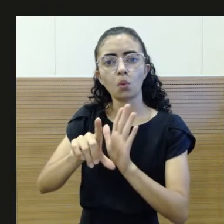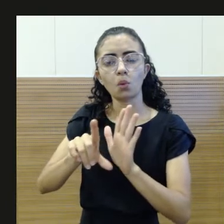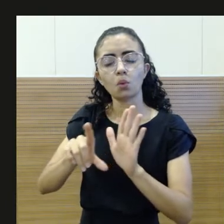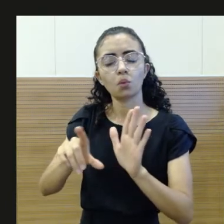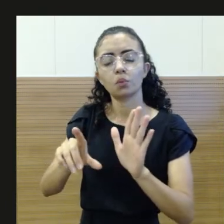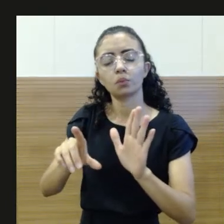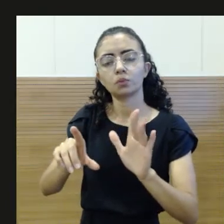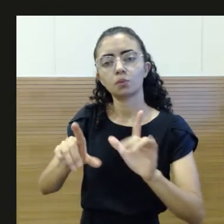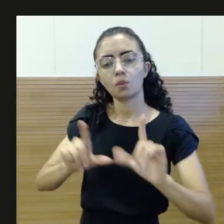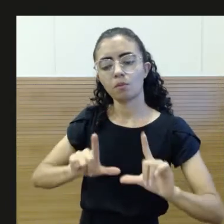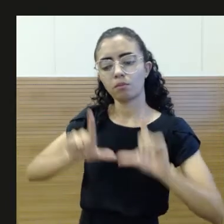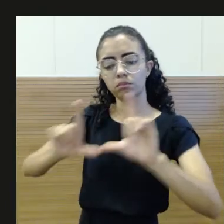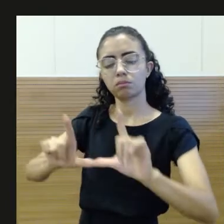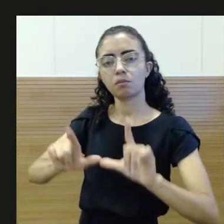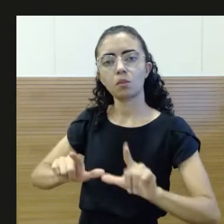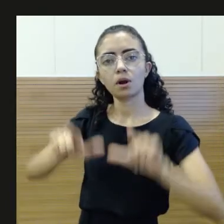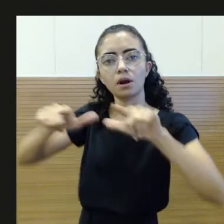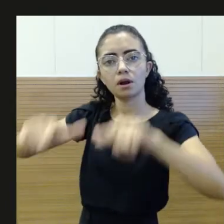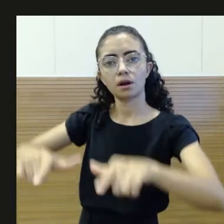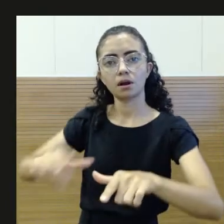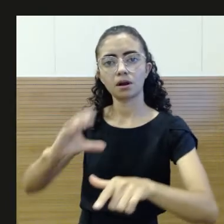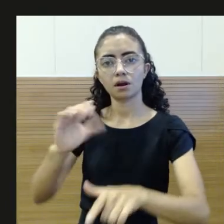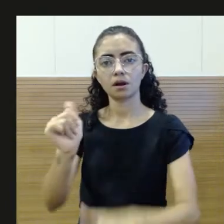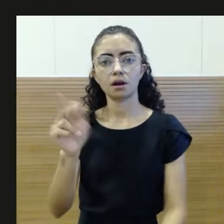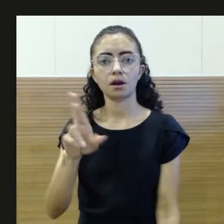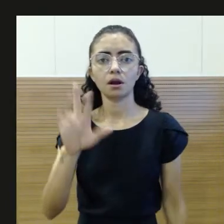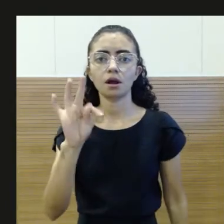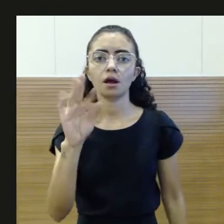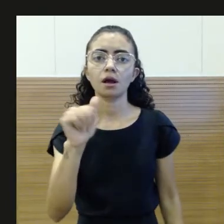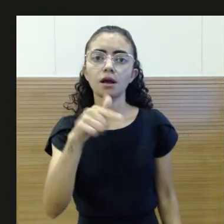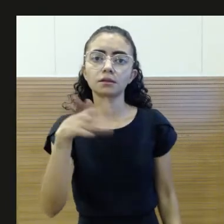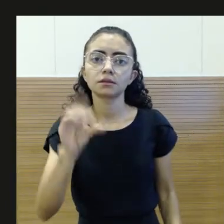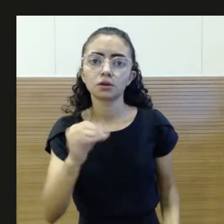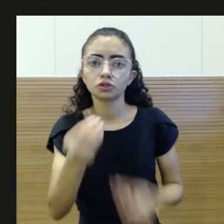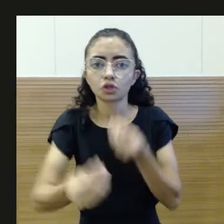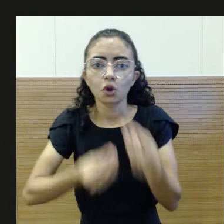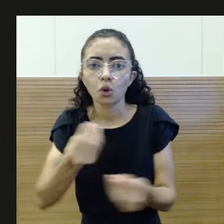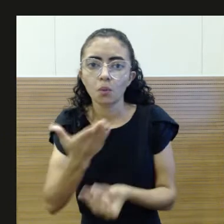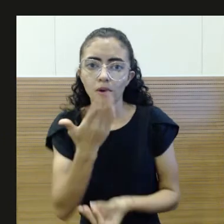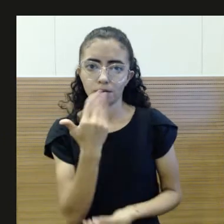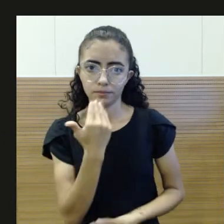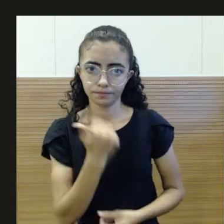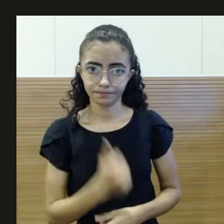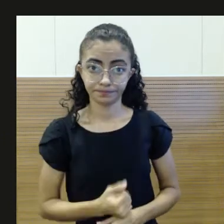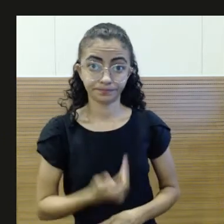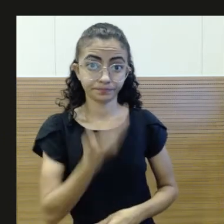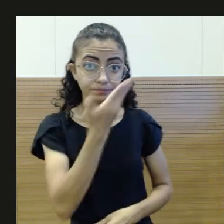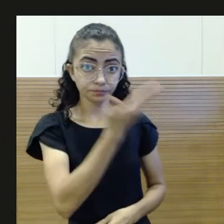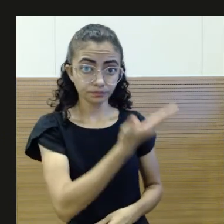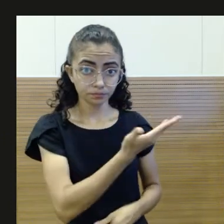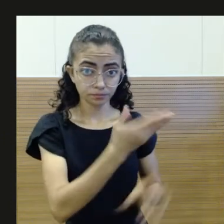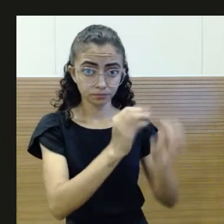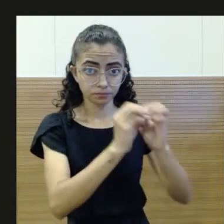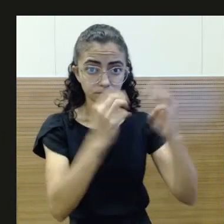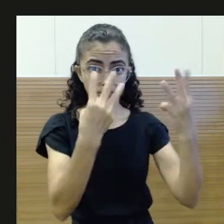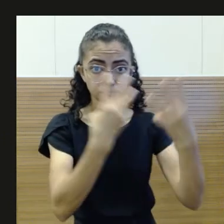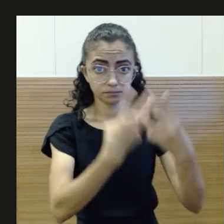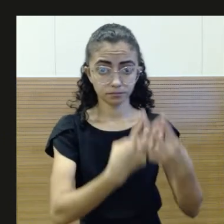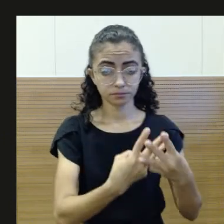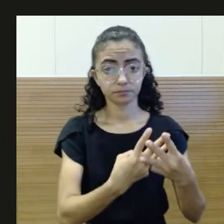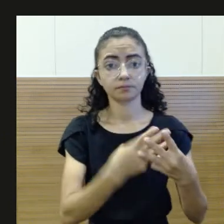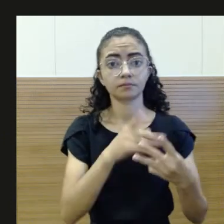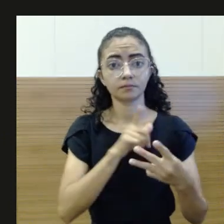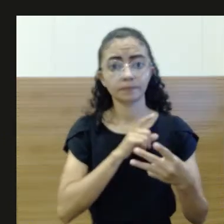of Argentina. And we are eager to get to know the experience of other countries. I will share now my